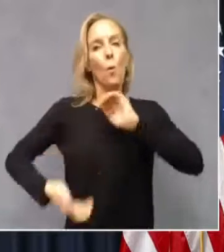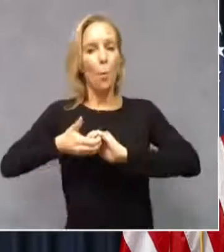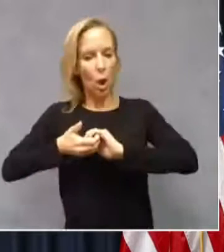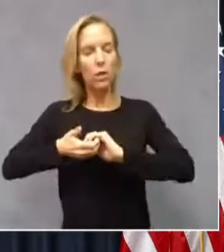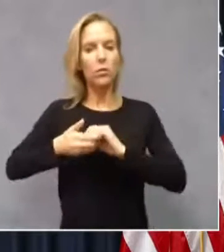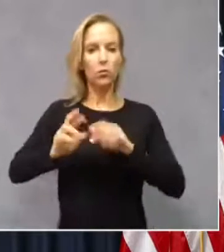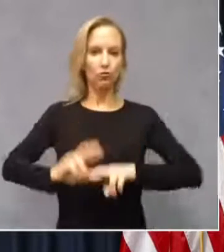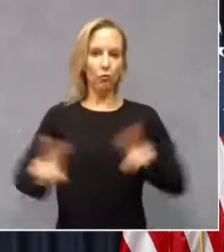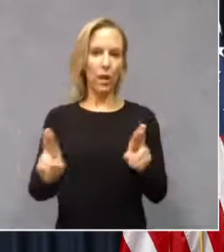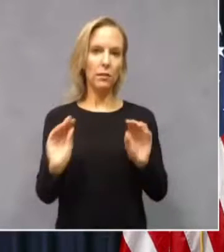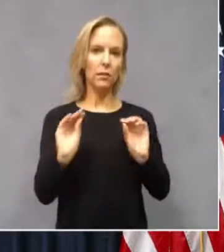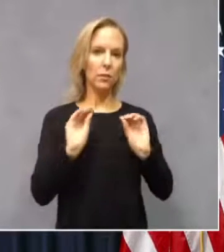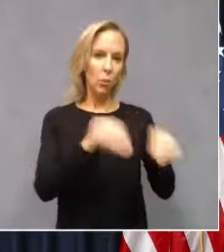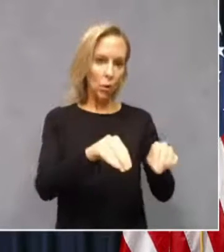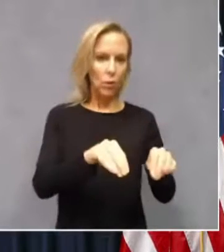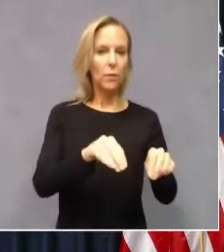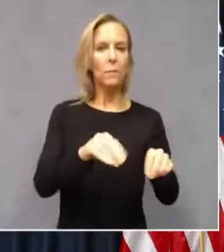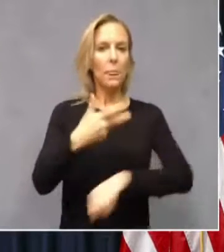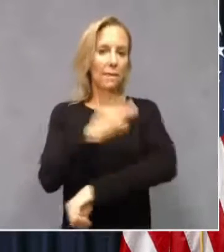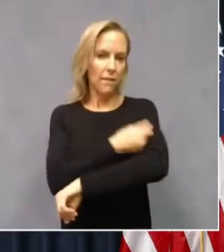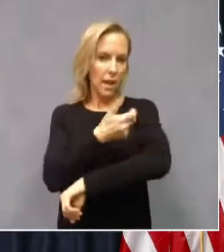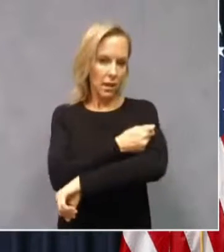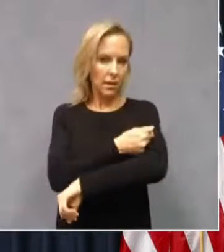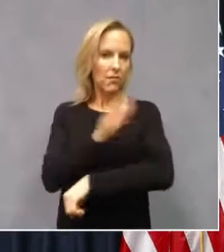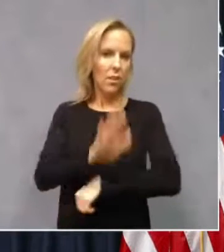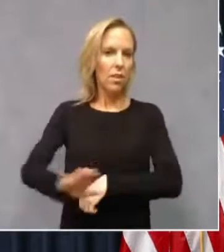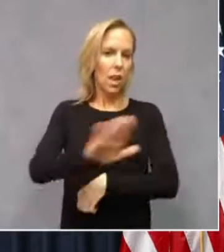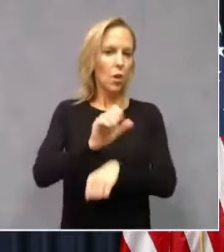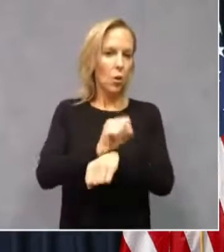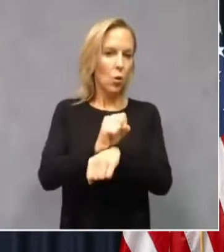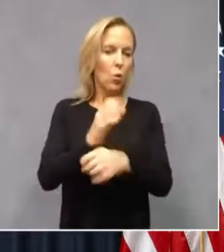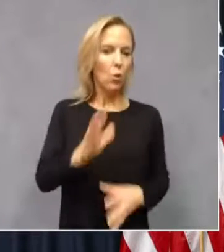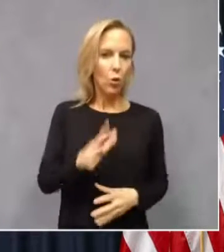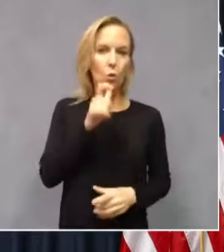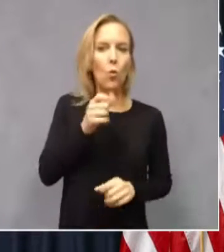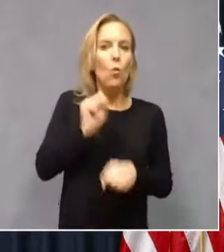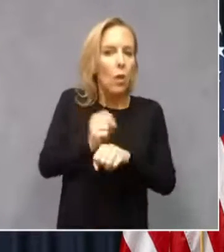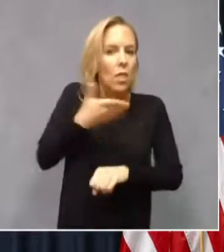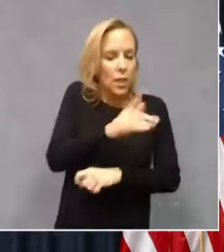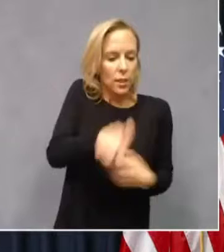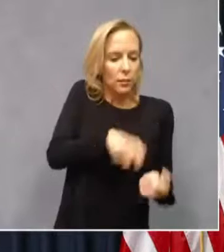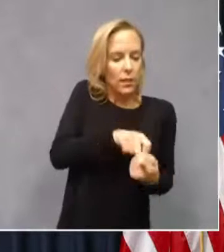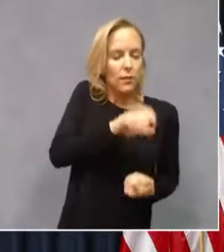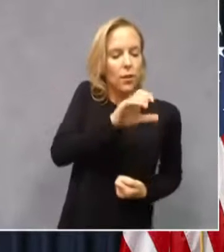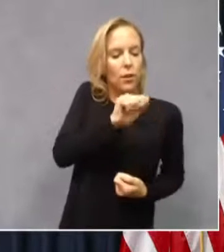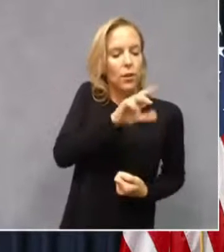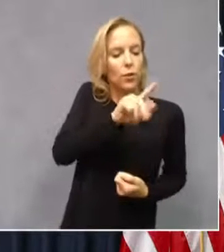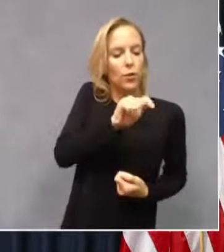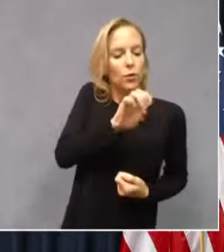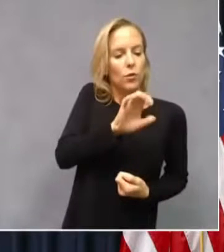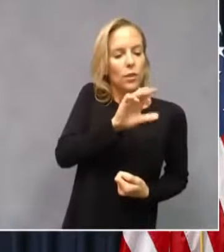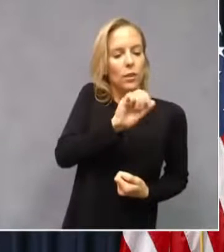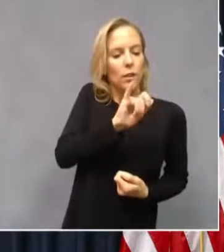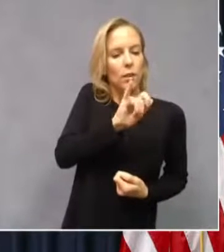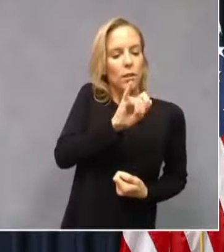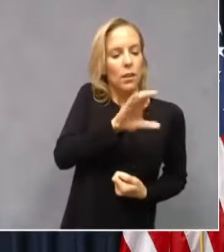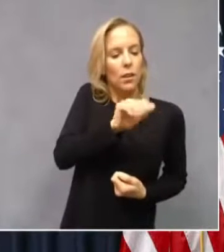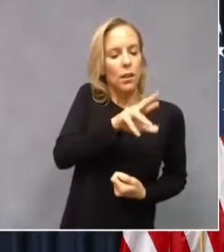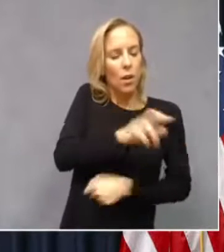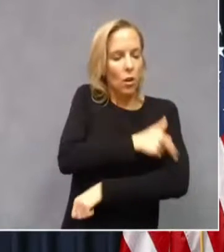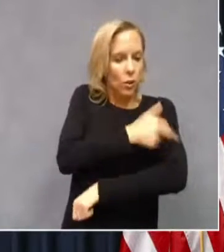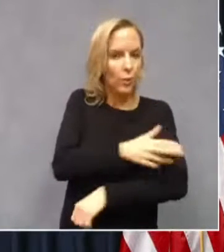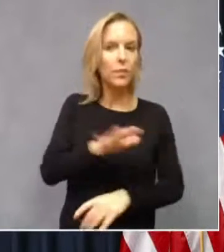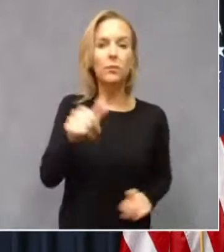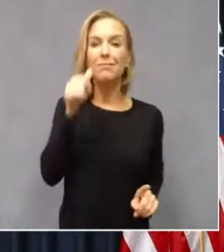vaccinate workers in each acute care hospital across Kentucky. Yesterday is the best day I've